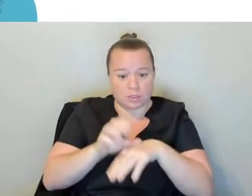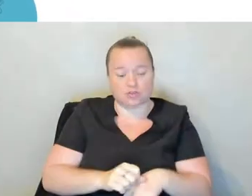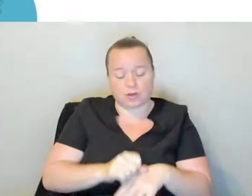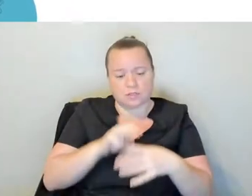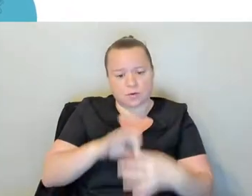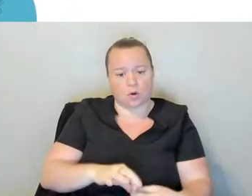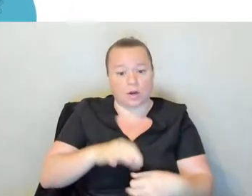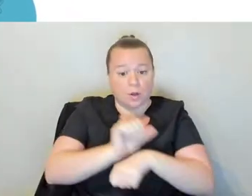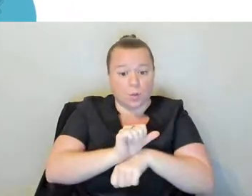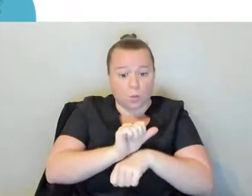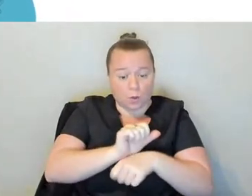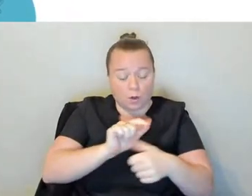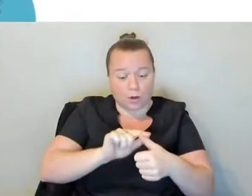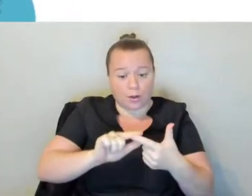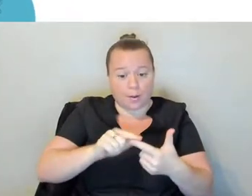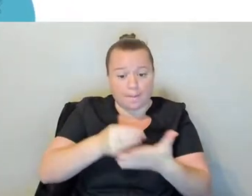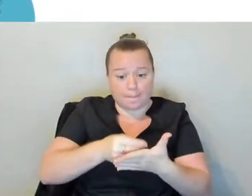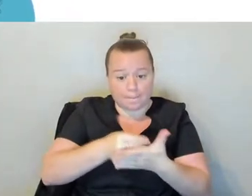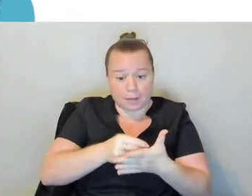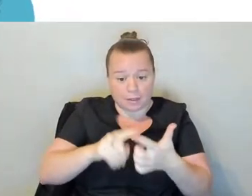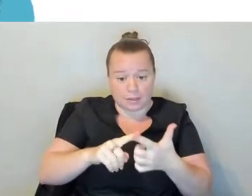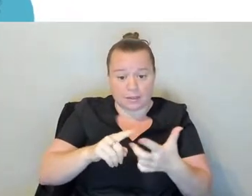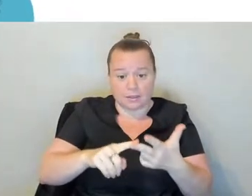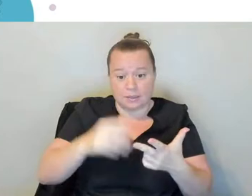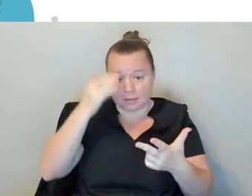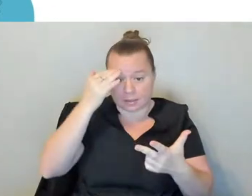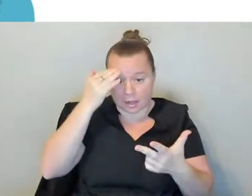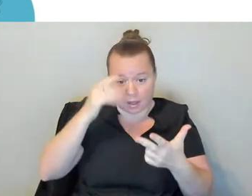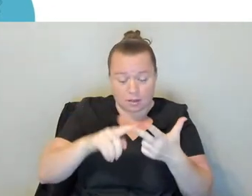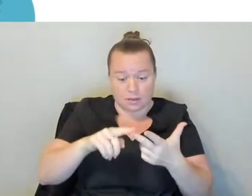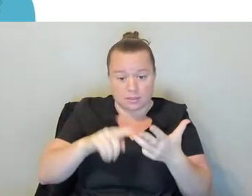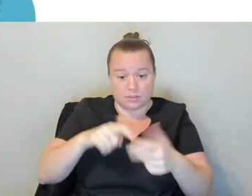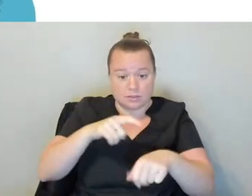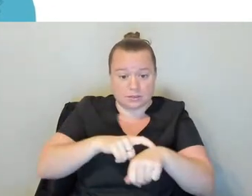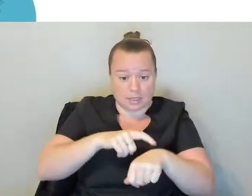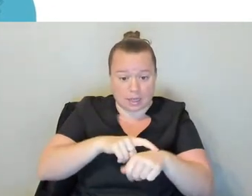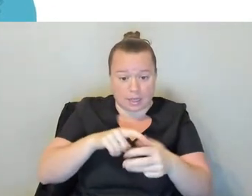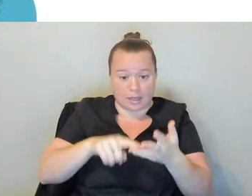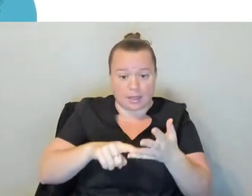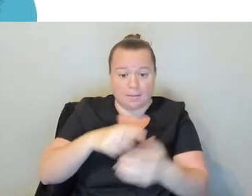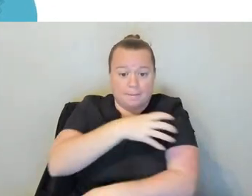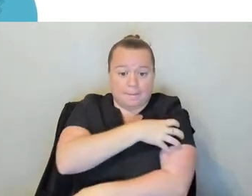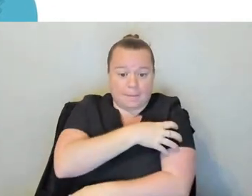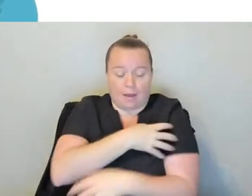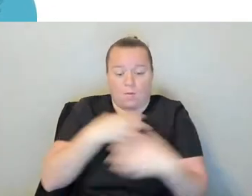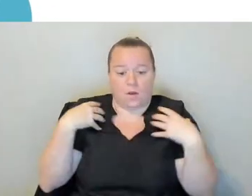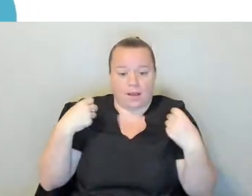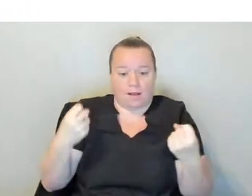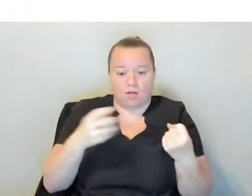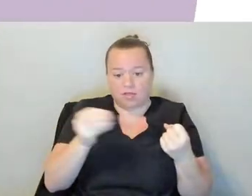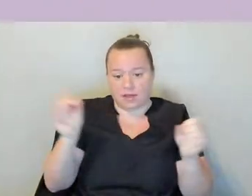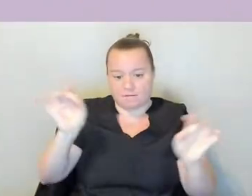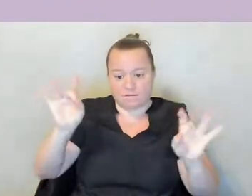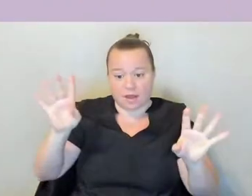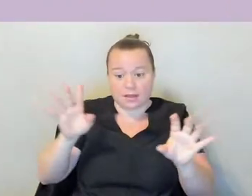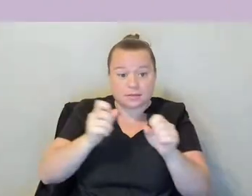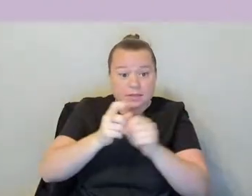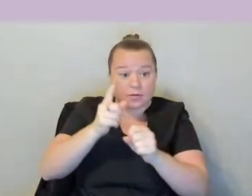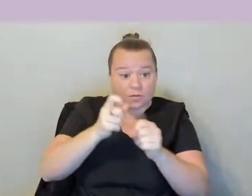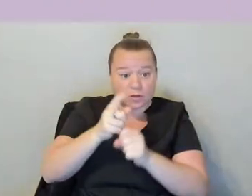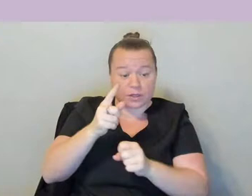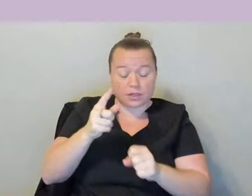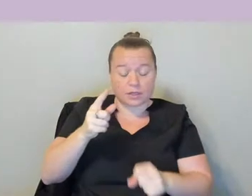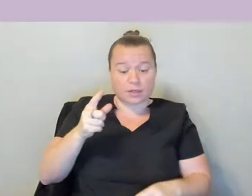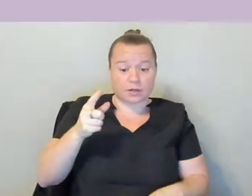money, knowledge, time, power, health, and violence. Each year, the Gender